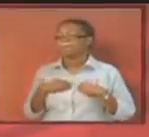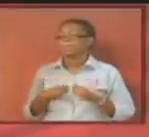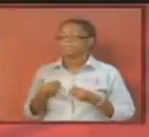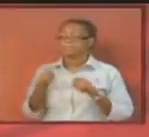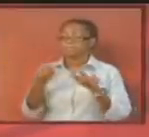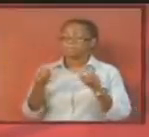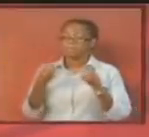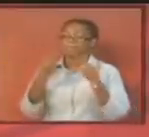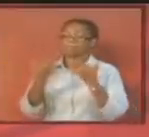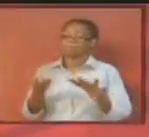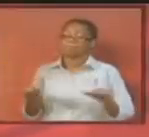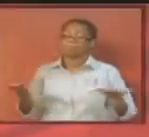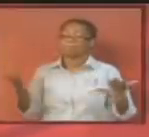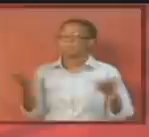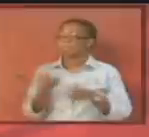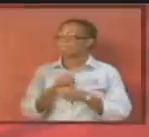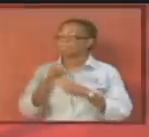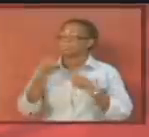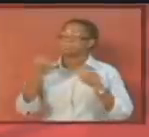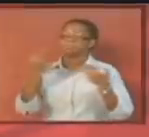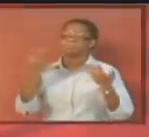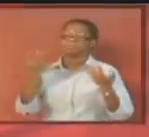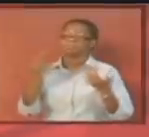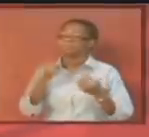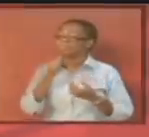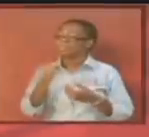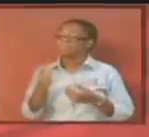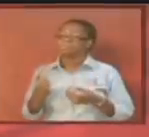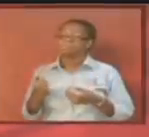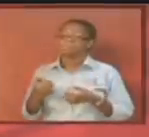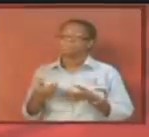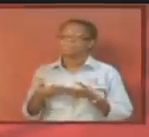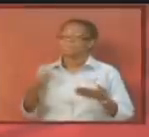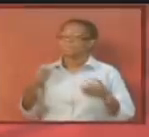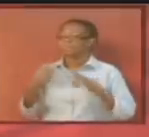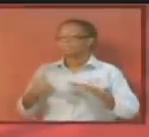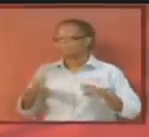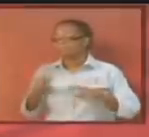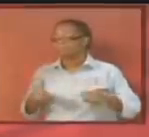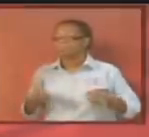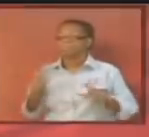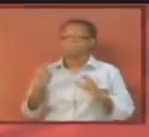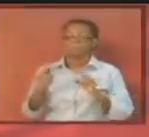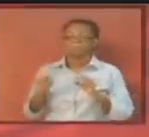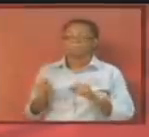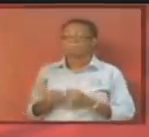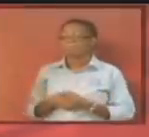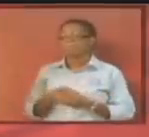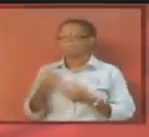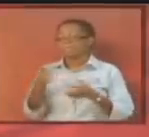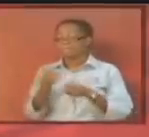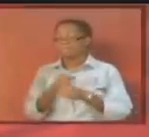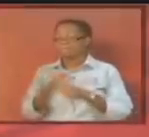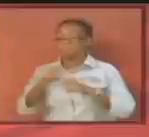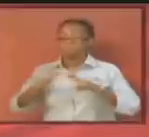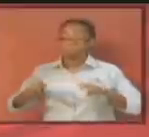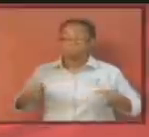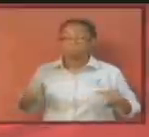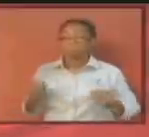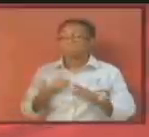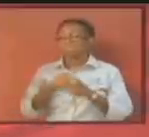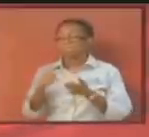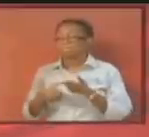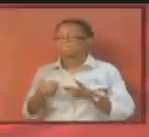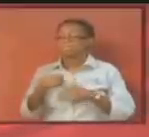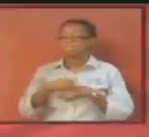the Ministry of Health, and they have the other part of the data. If we have to do specific investigations, we really liaise with them about